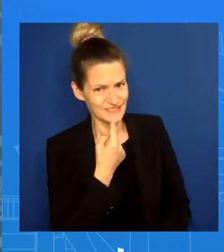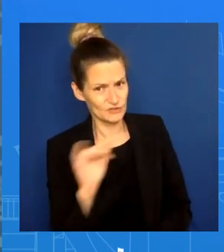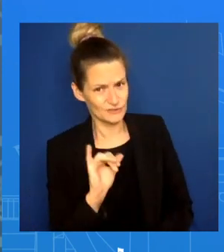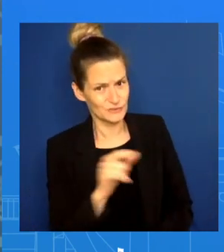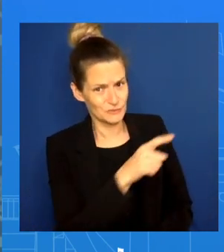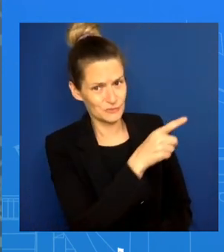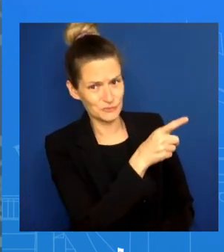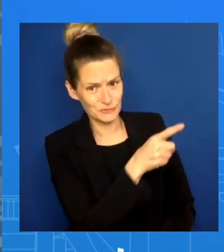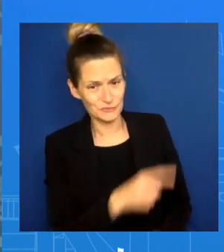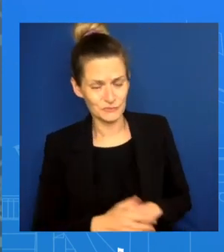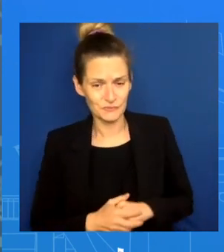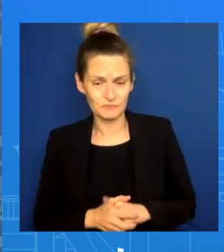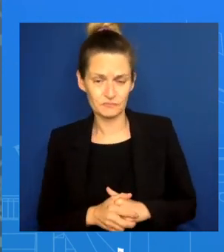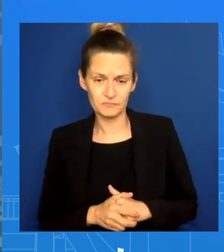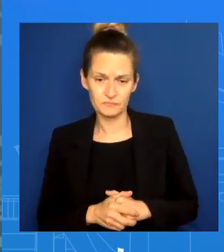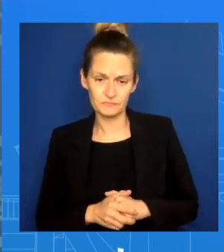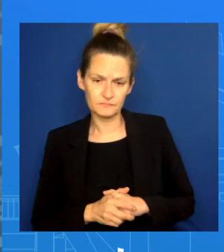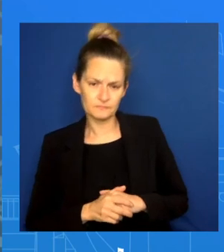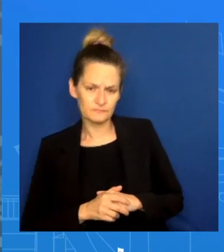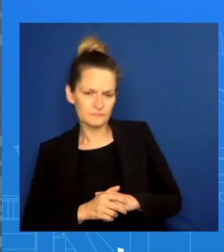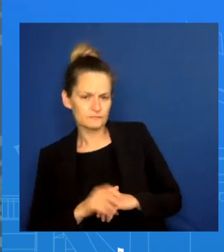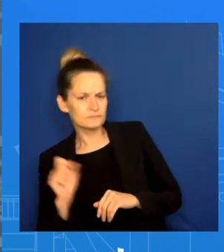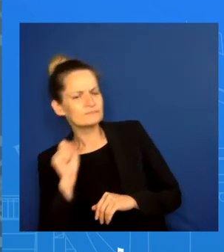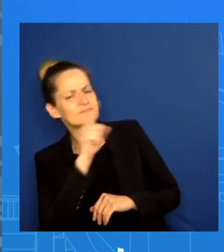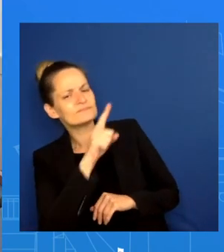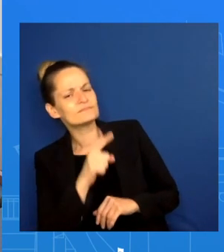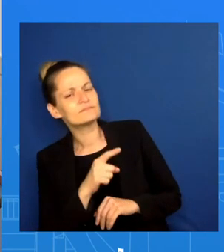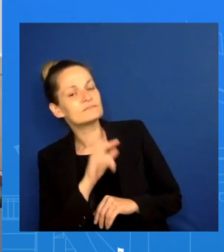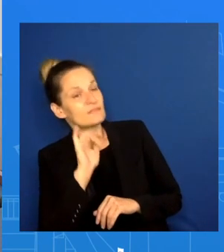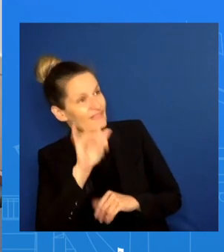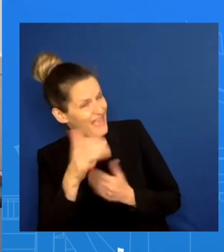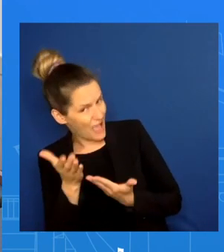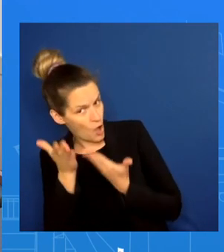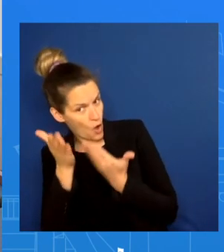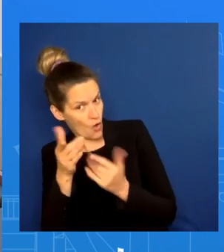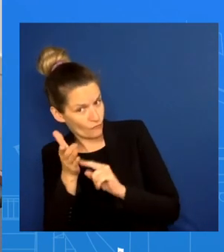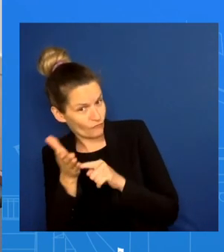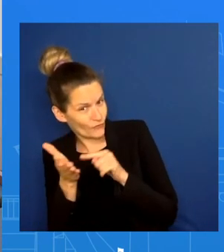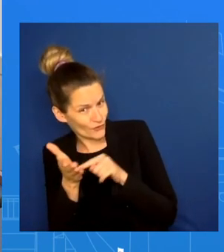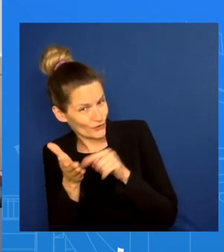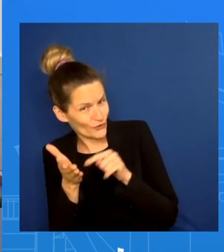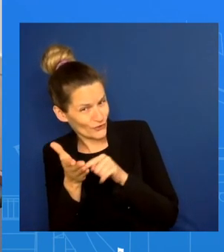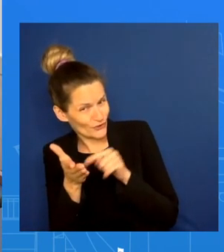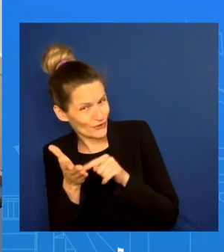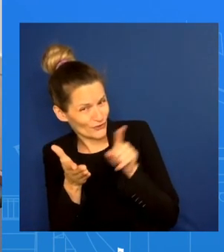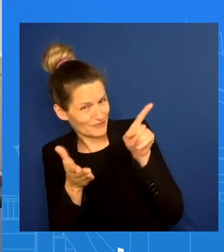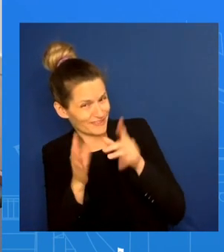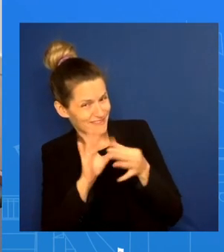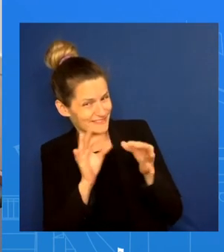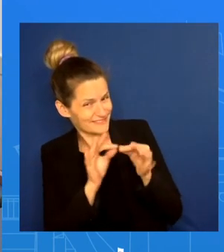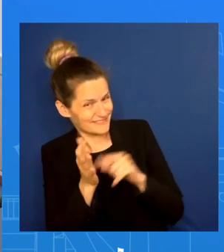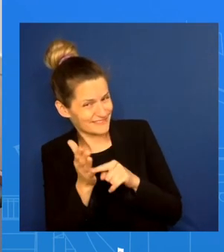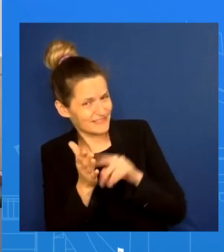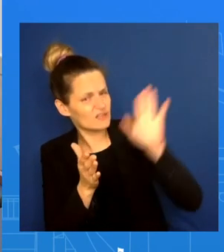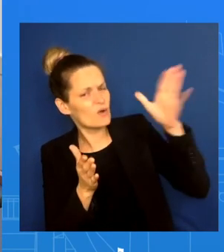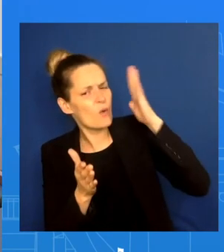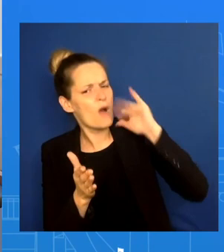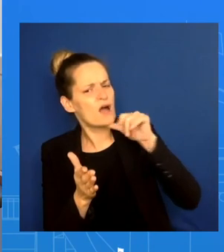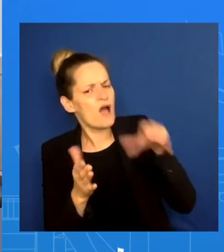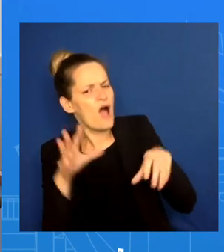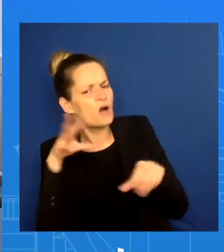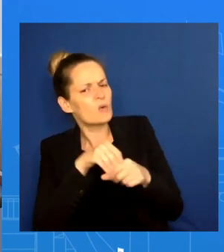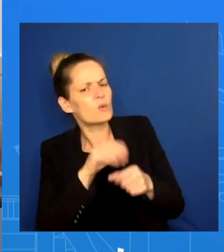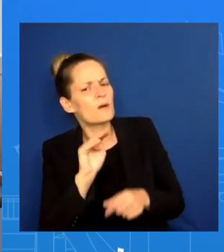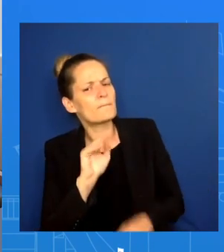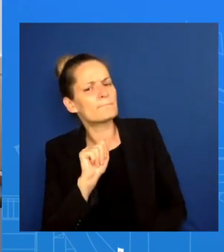substantial, serious offer, as you describe it. There are other questions being asked about why Mark Vogel is not included among those names. He's a former diplomat. He was a teacher